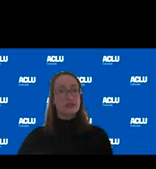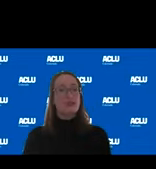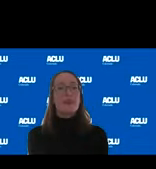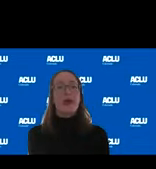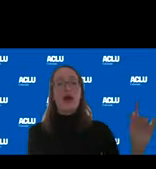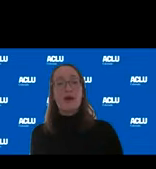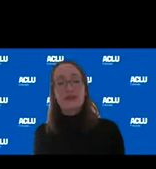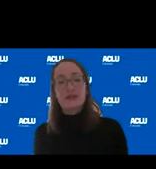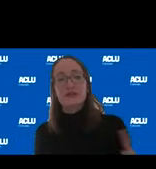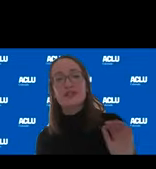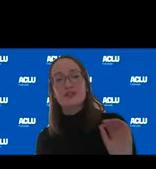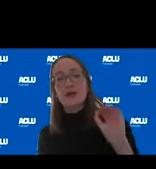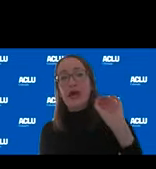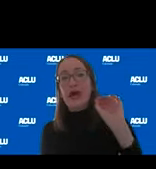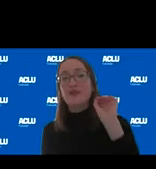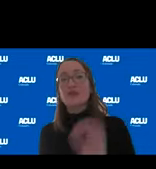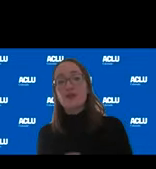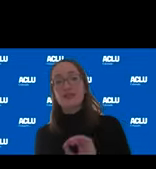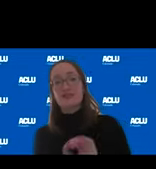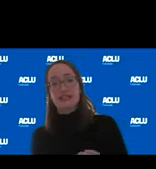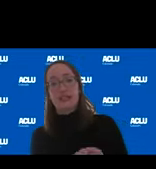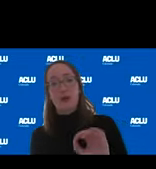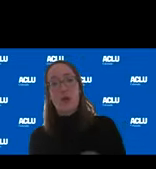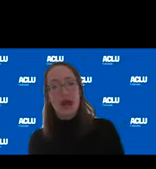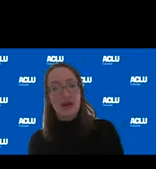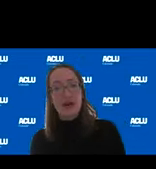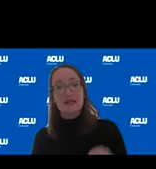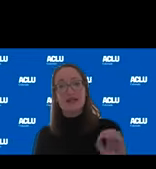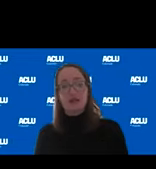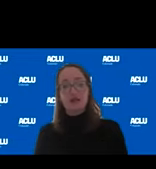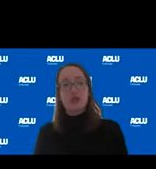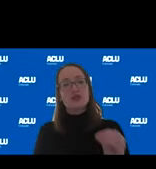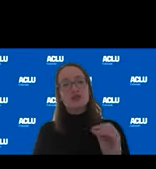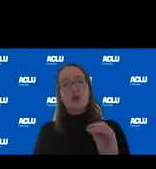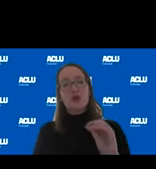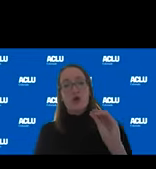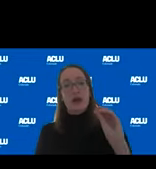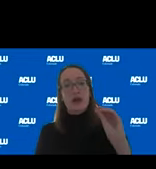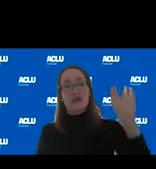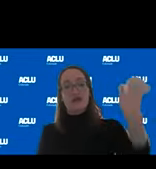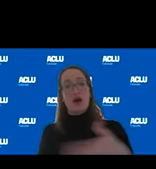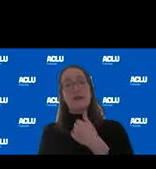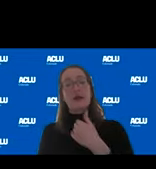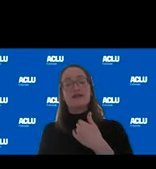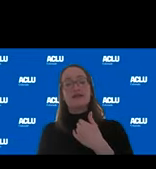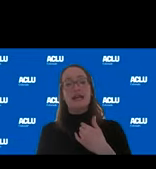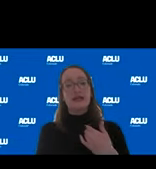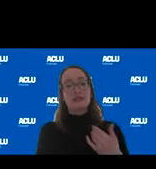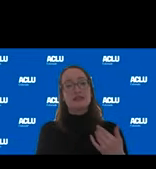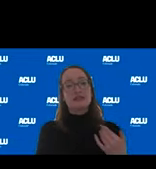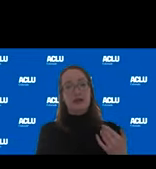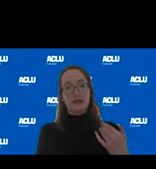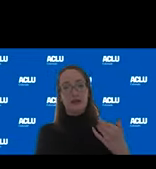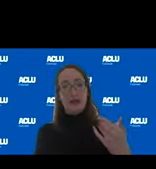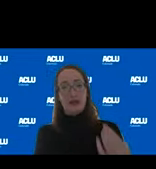voters. However, there's still a third of states that require an excuse. So rather than just automatically getting an